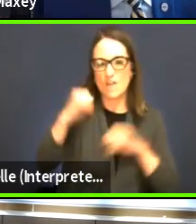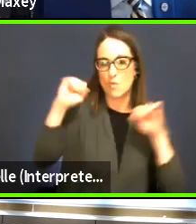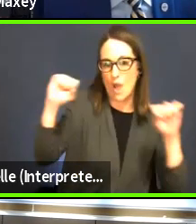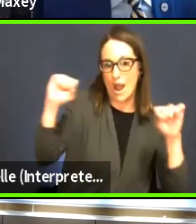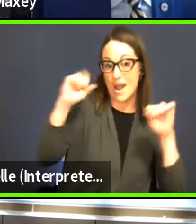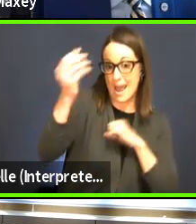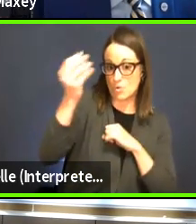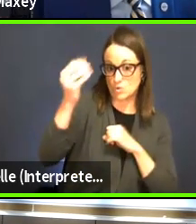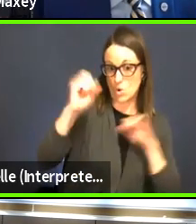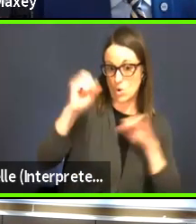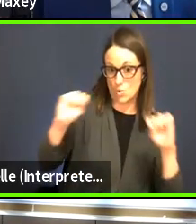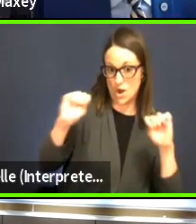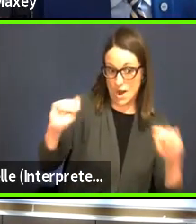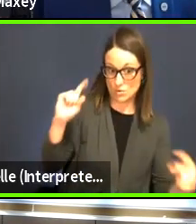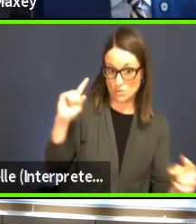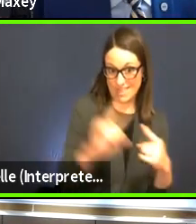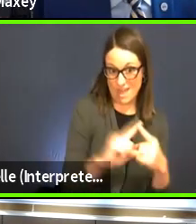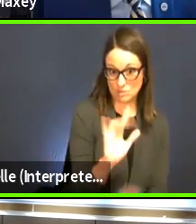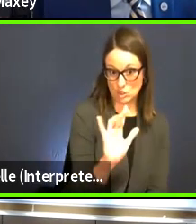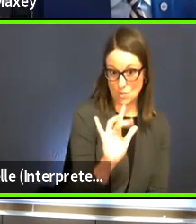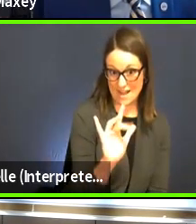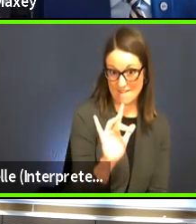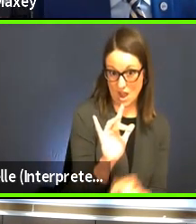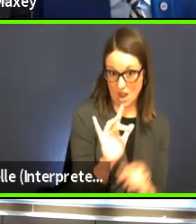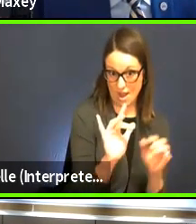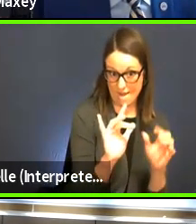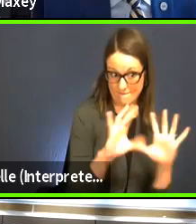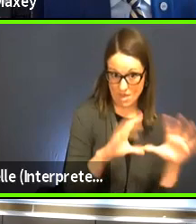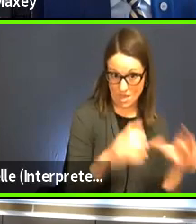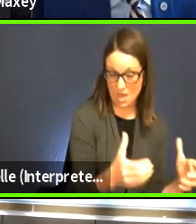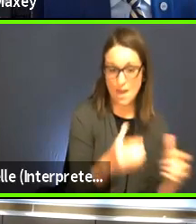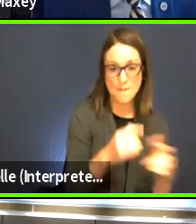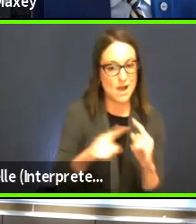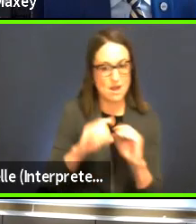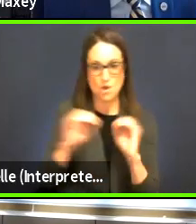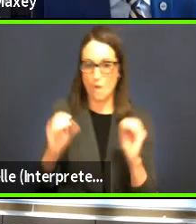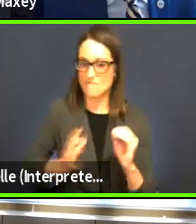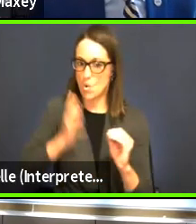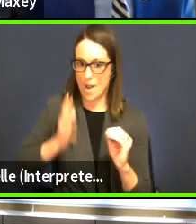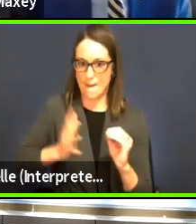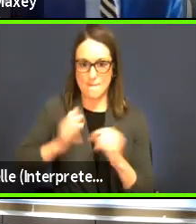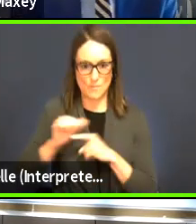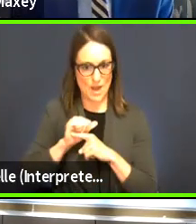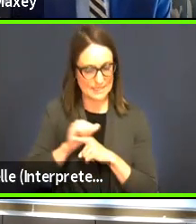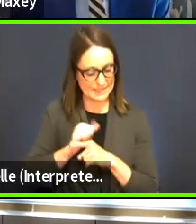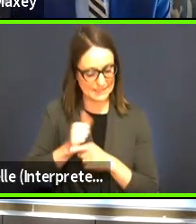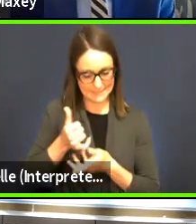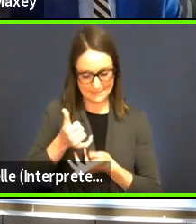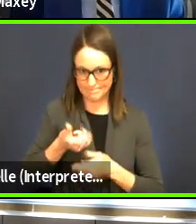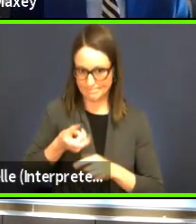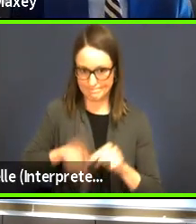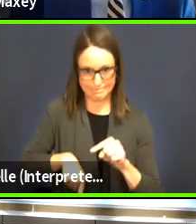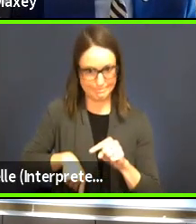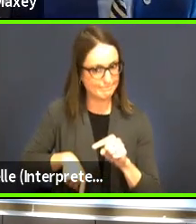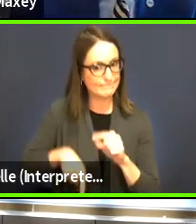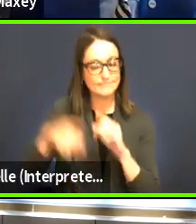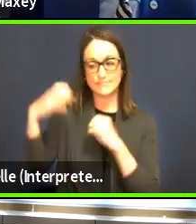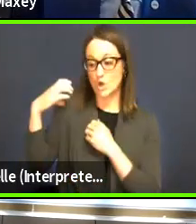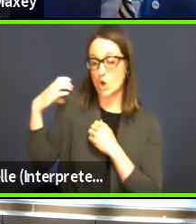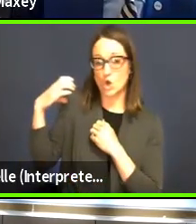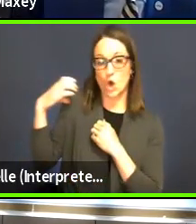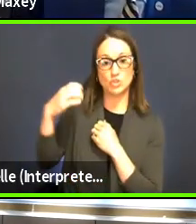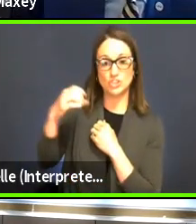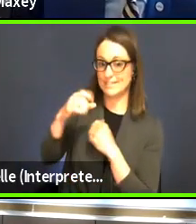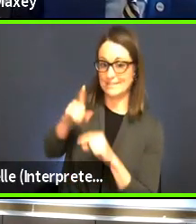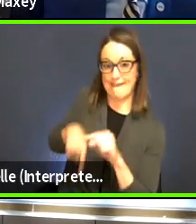25, but no formal practice is allowed yet. In fact, coaches are not allowed to participate in the workouts that are beginning